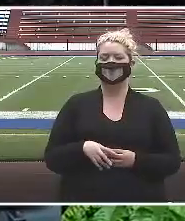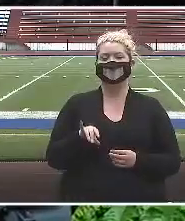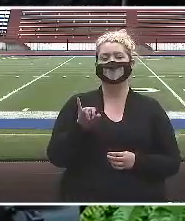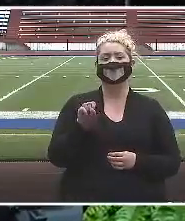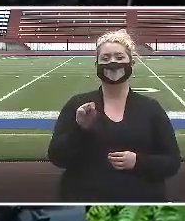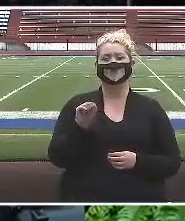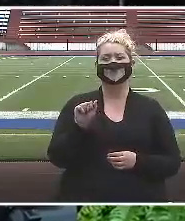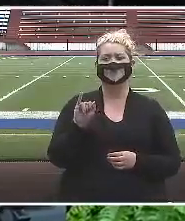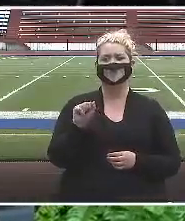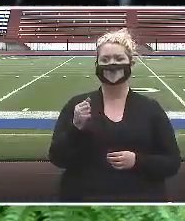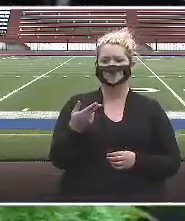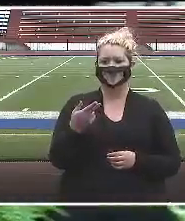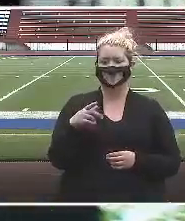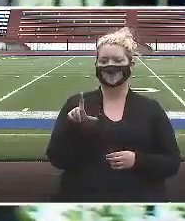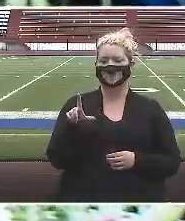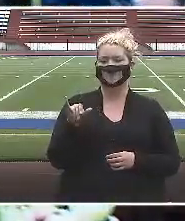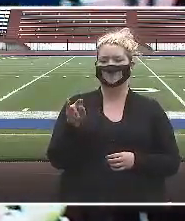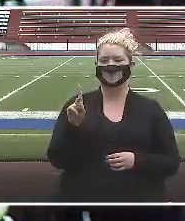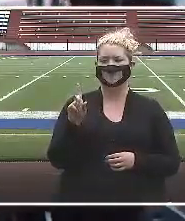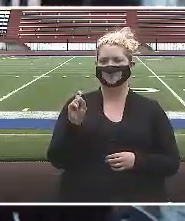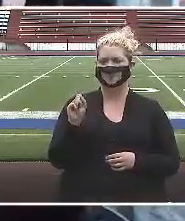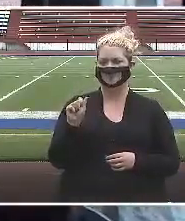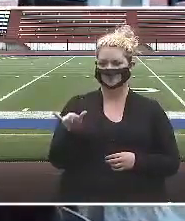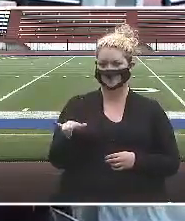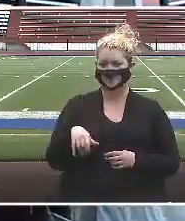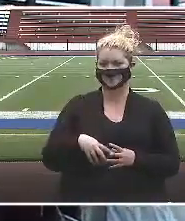Isaiah Lindsay.